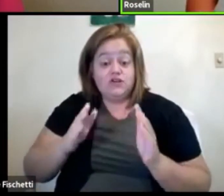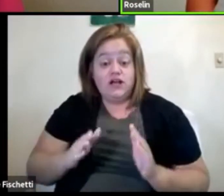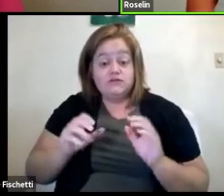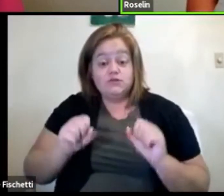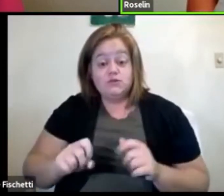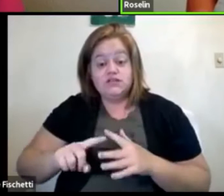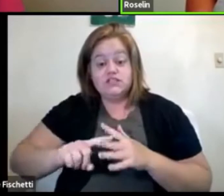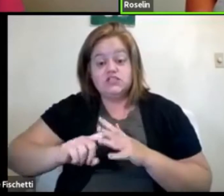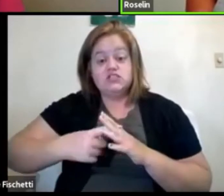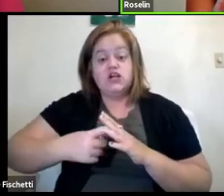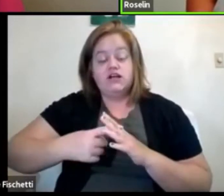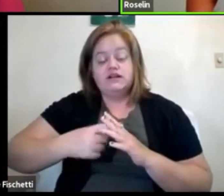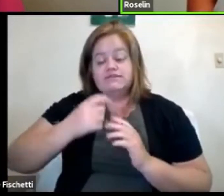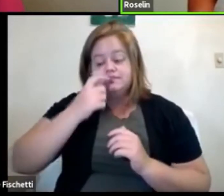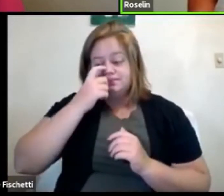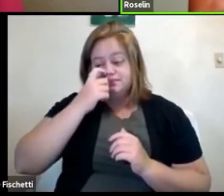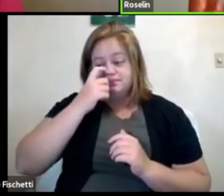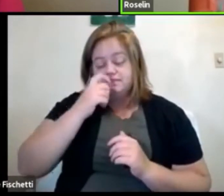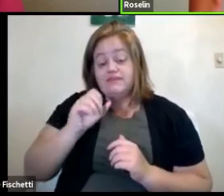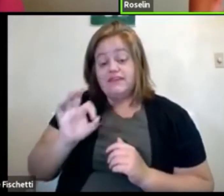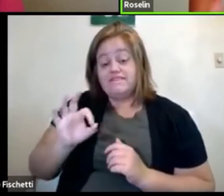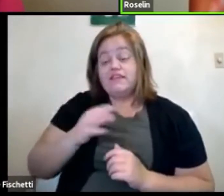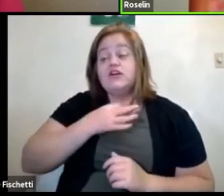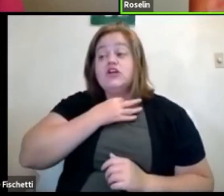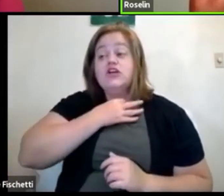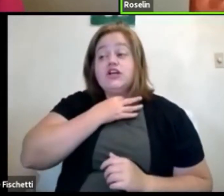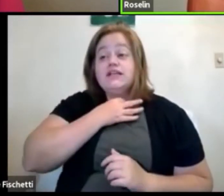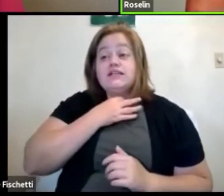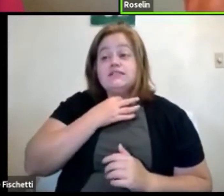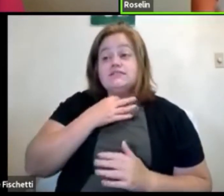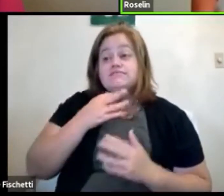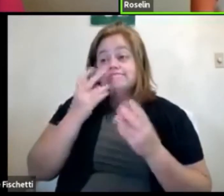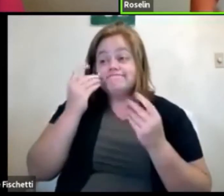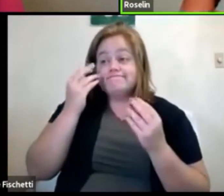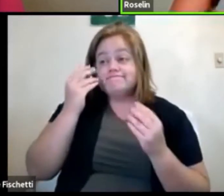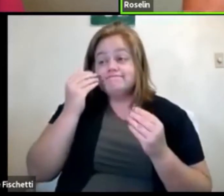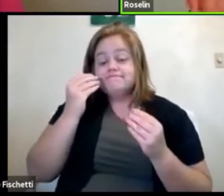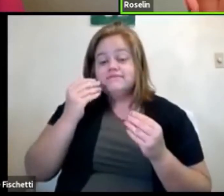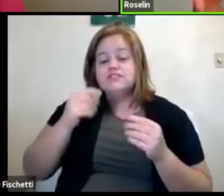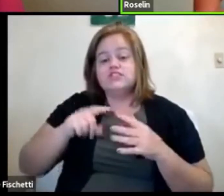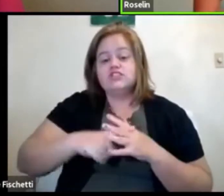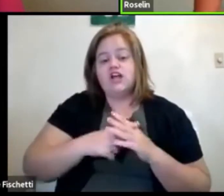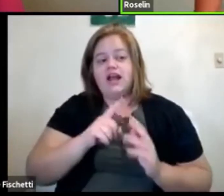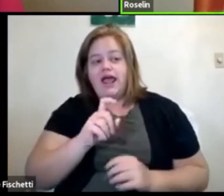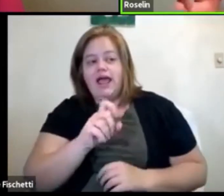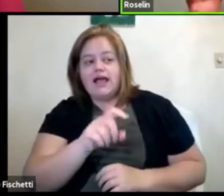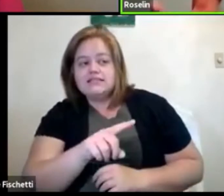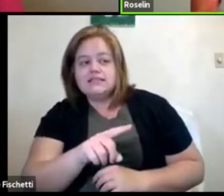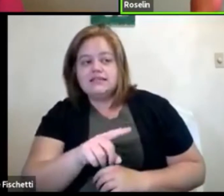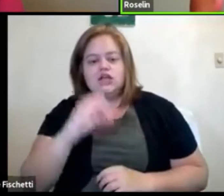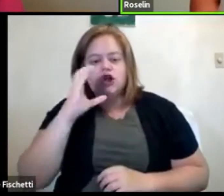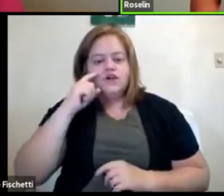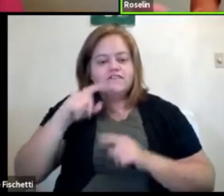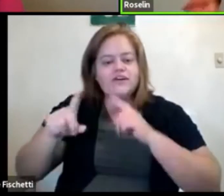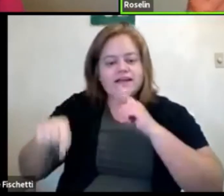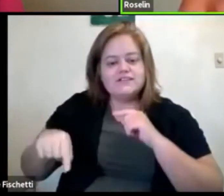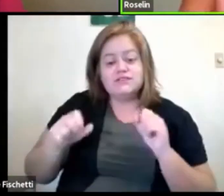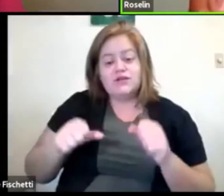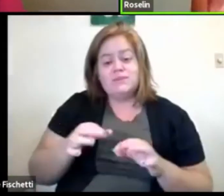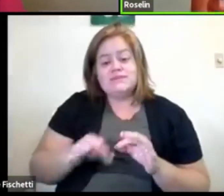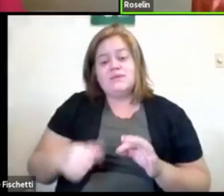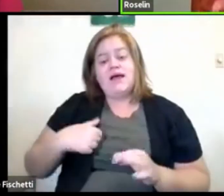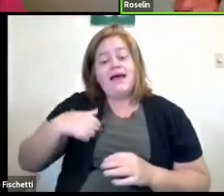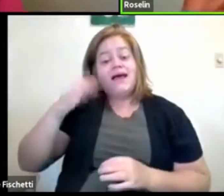that, if they have the curiosity, start getting those questions, and then how can they answer? It could be anything simple. Like I